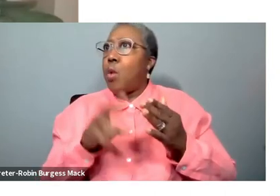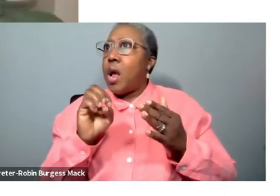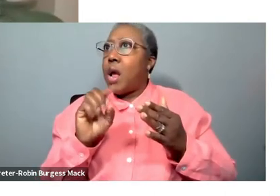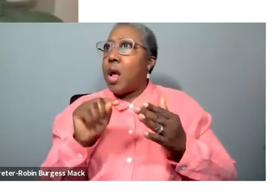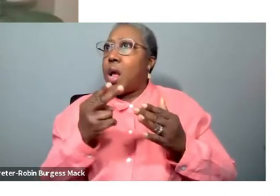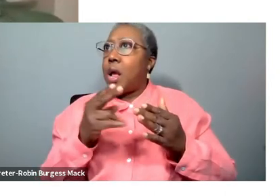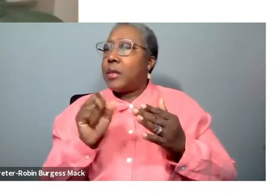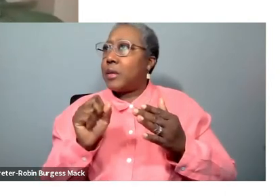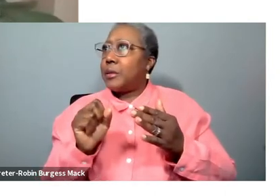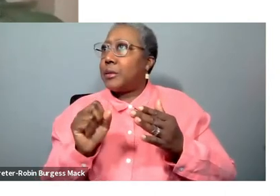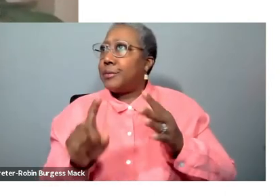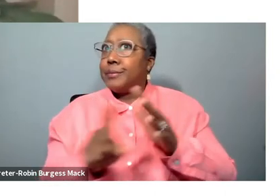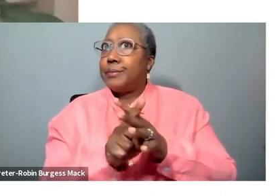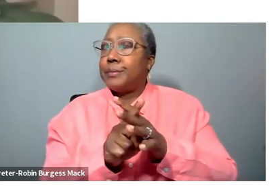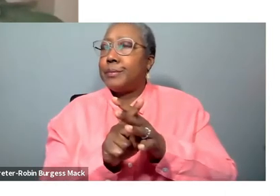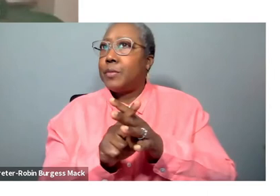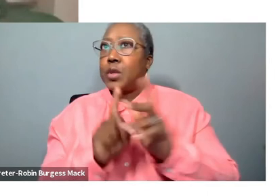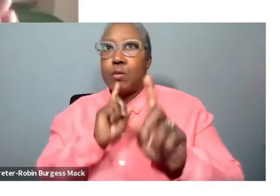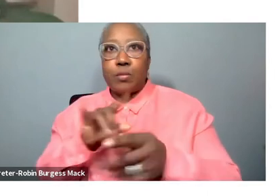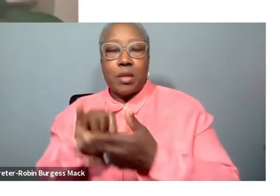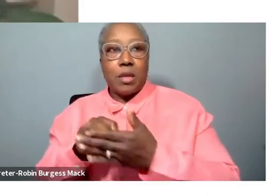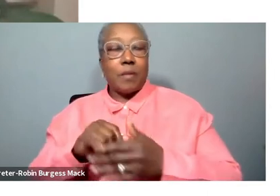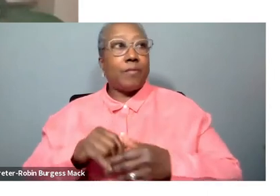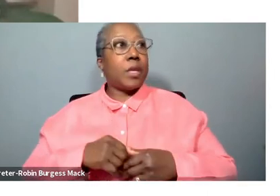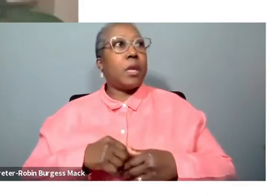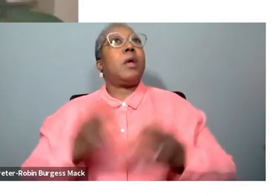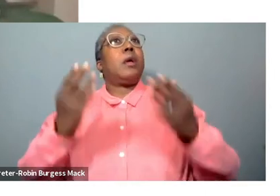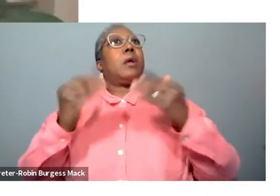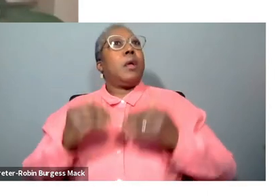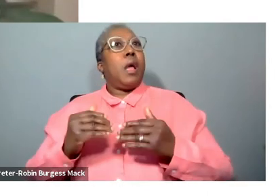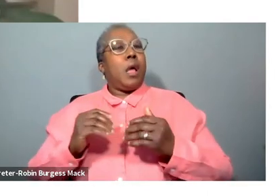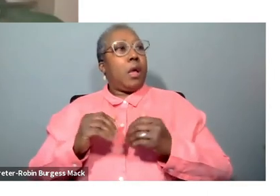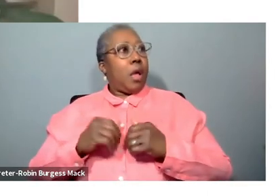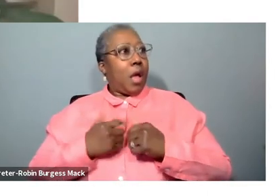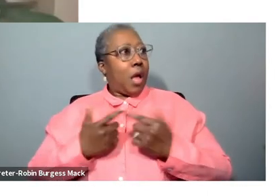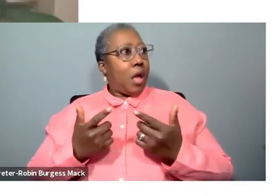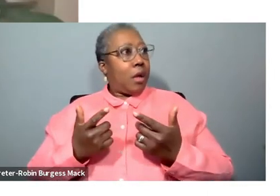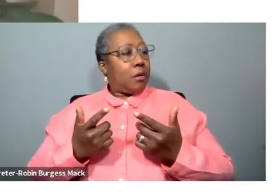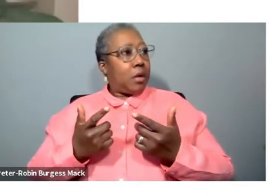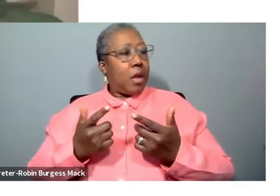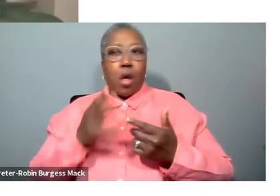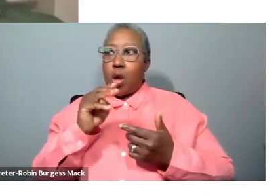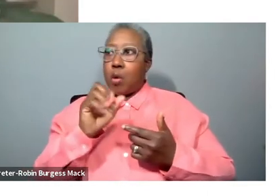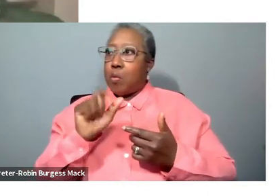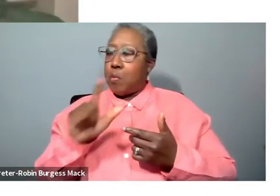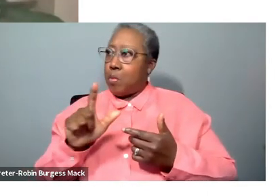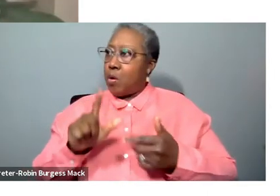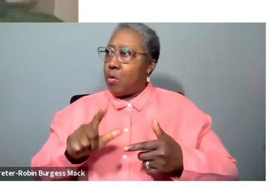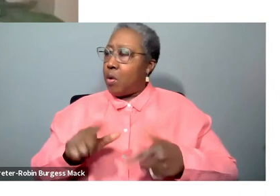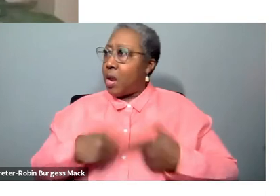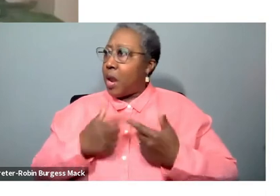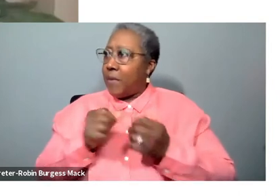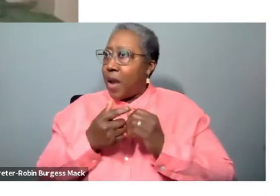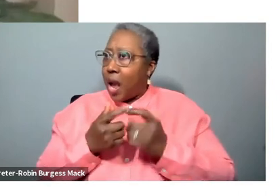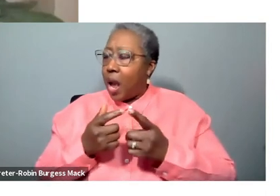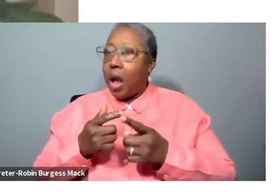My interest in the question of, well, how do we live a moral life? This question has never been abstract for me. I